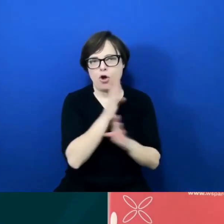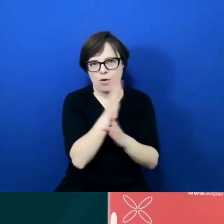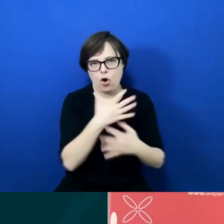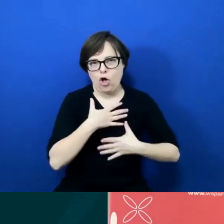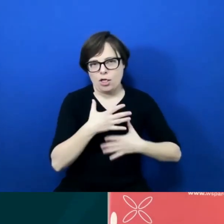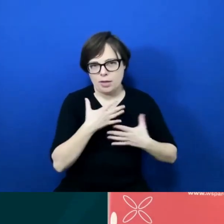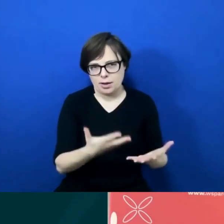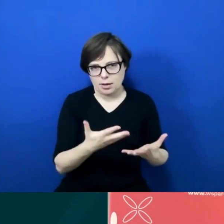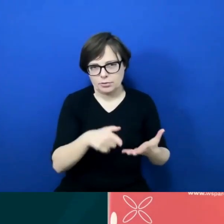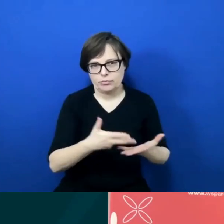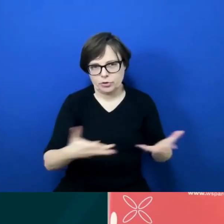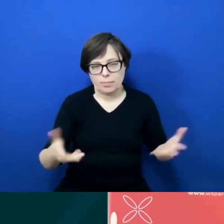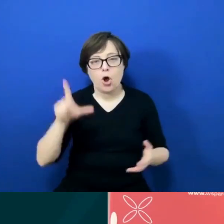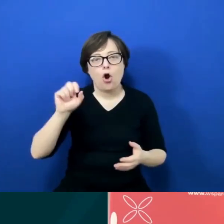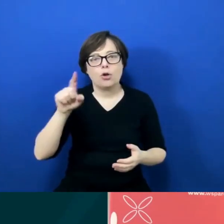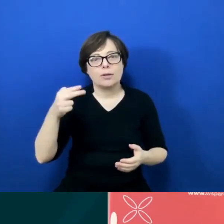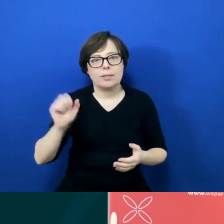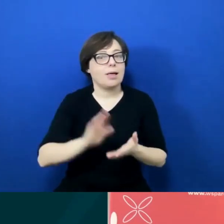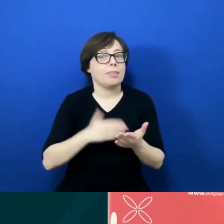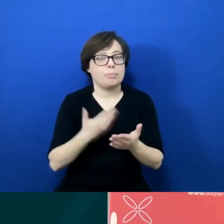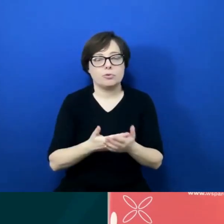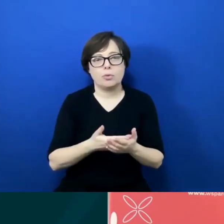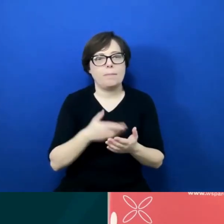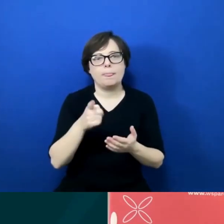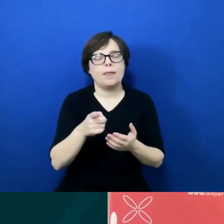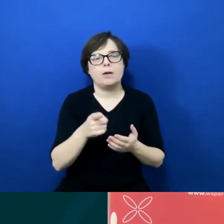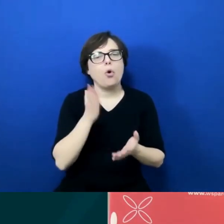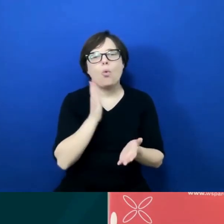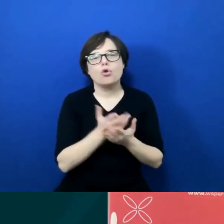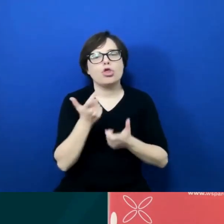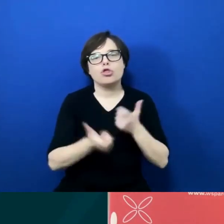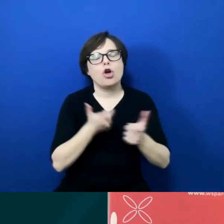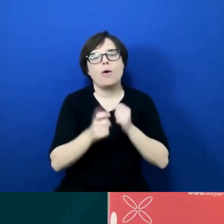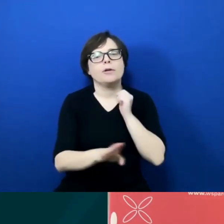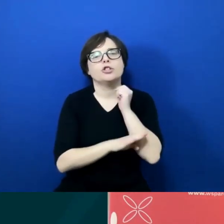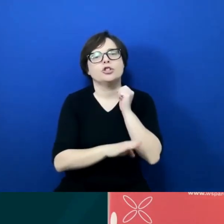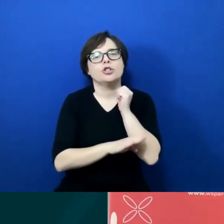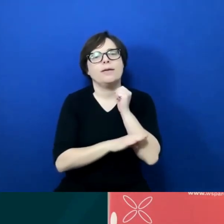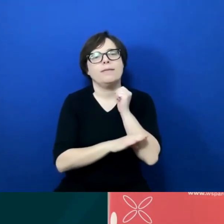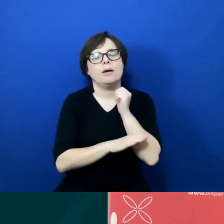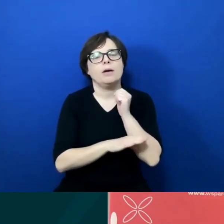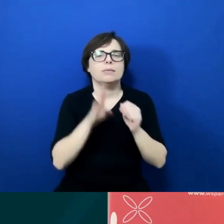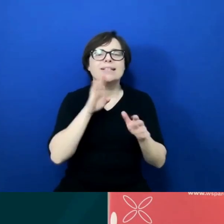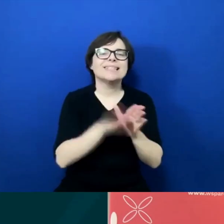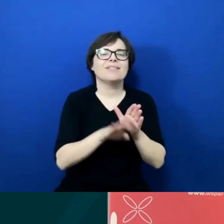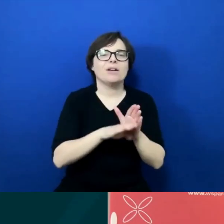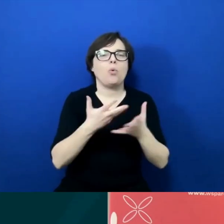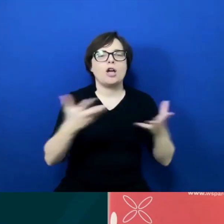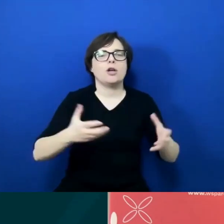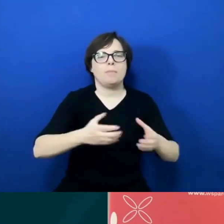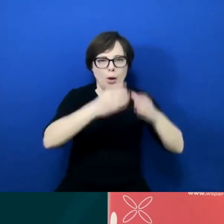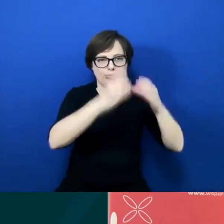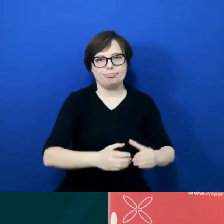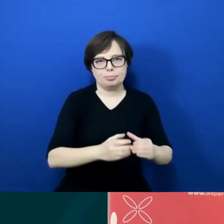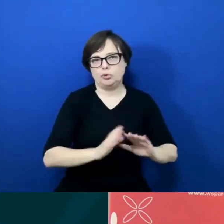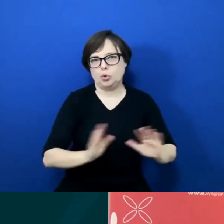would not plant trees anymore into a normal kind of soil that is only composed of 100% of